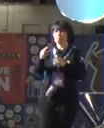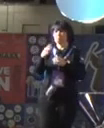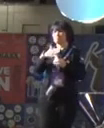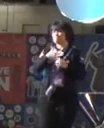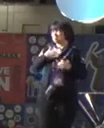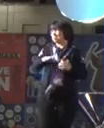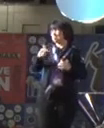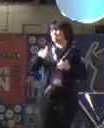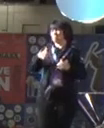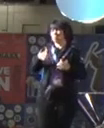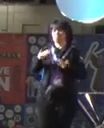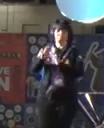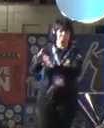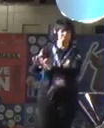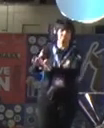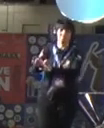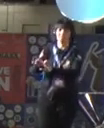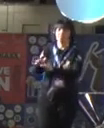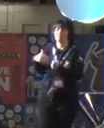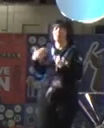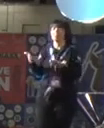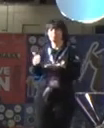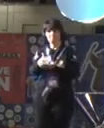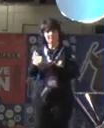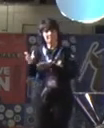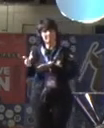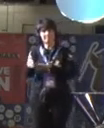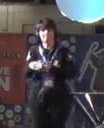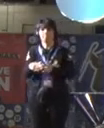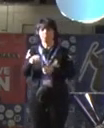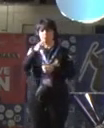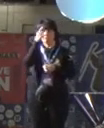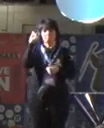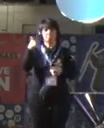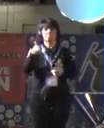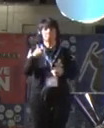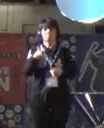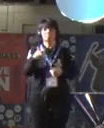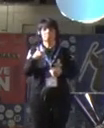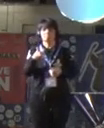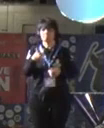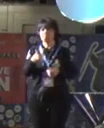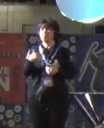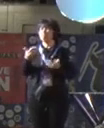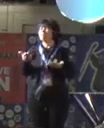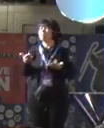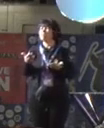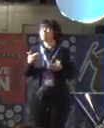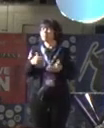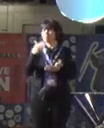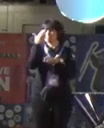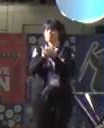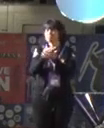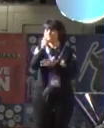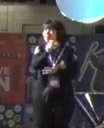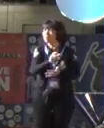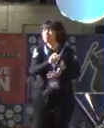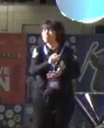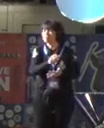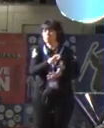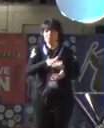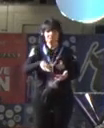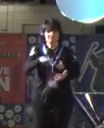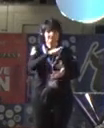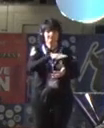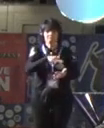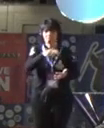I think that's the question you need to ask yourself. And have a bit of self-belief. Because not everyone's going to love you or what you do, but